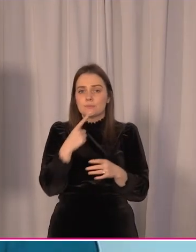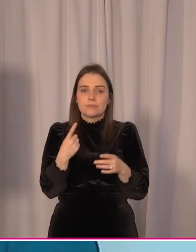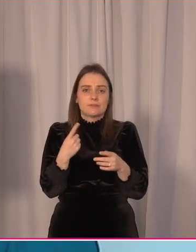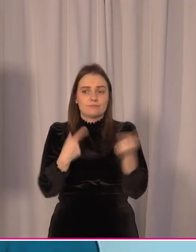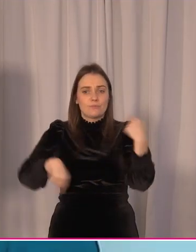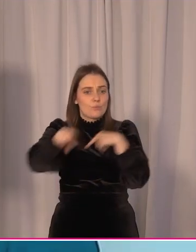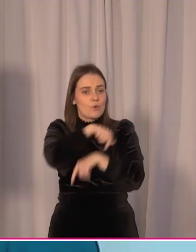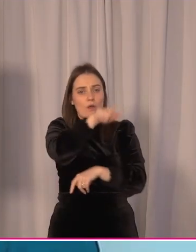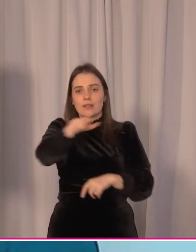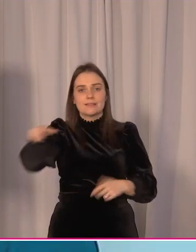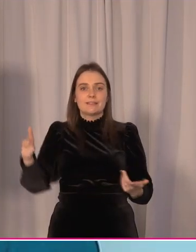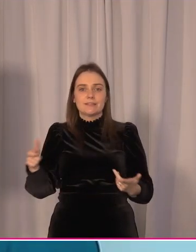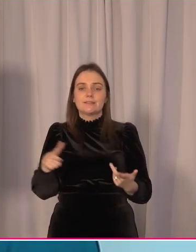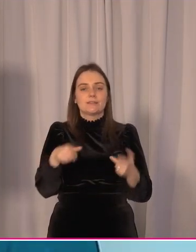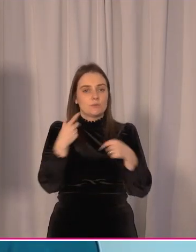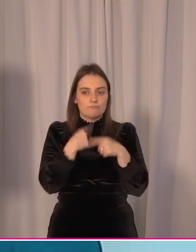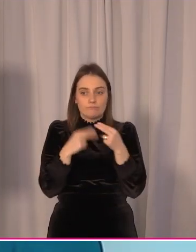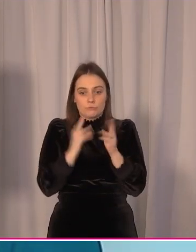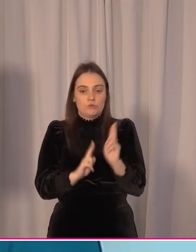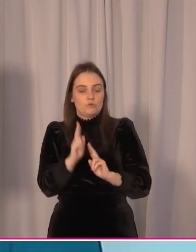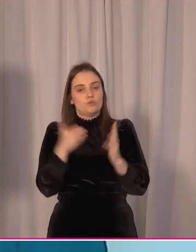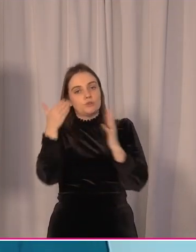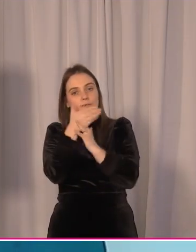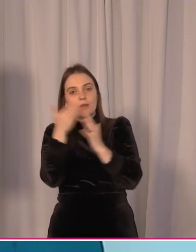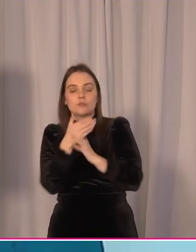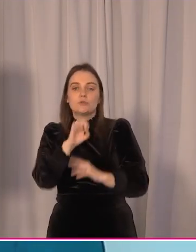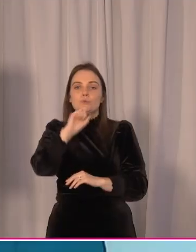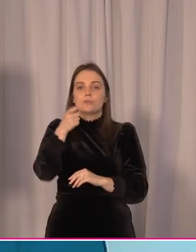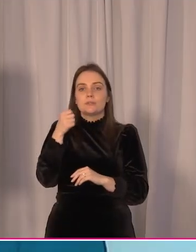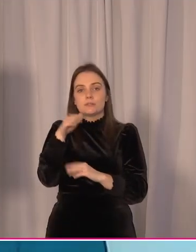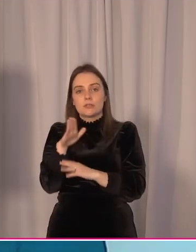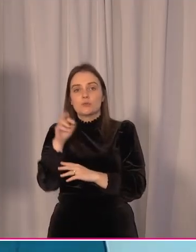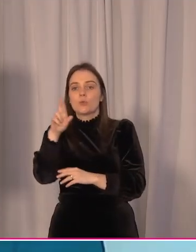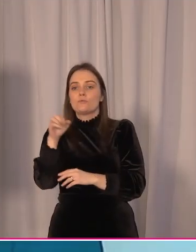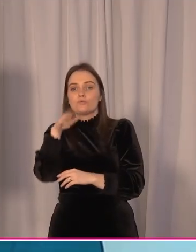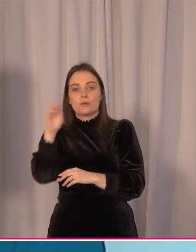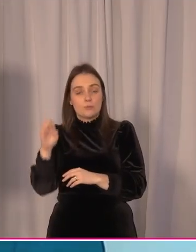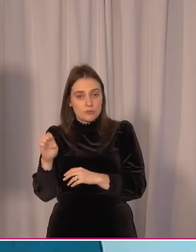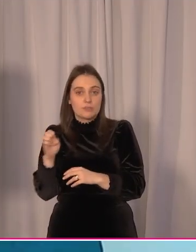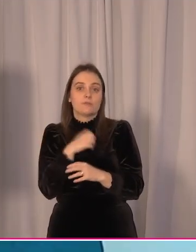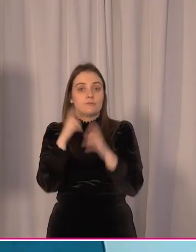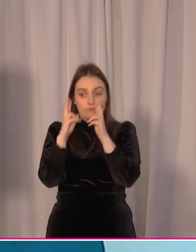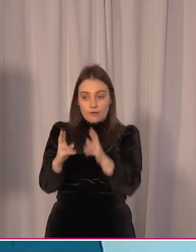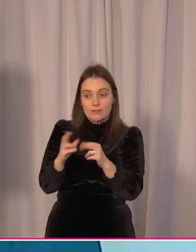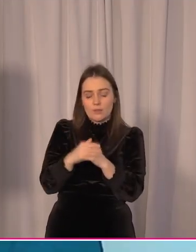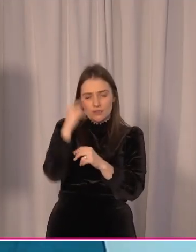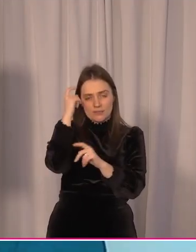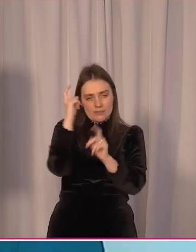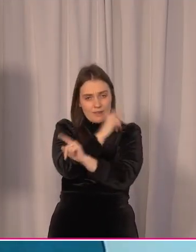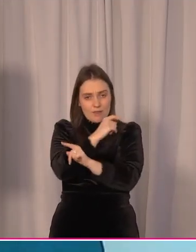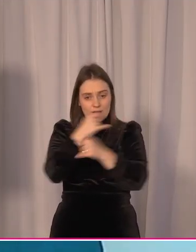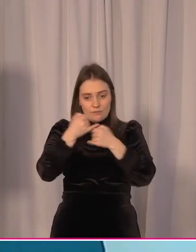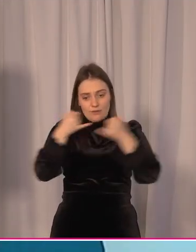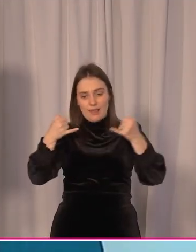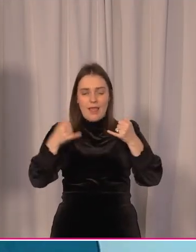citizens and we all deserve to have access to sexual and reproductive rights. And it's very difficult to draw that line. And my